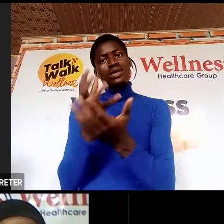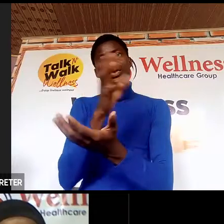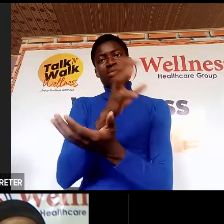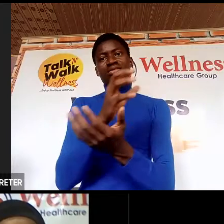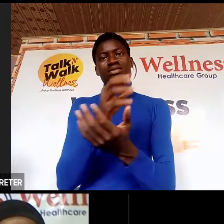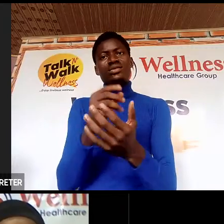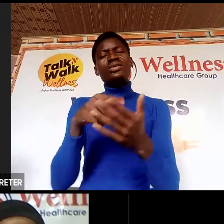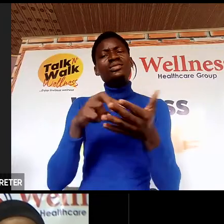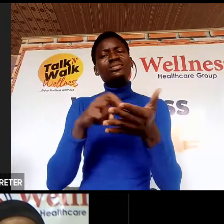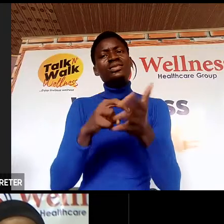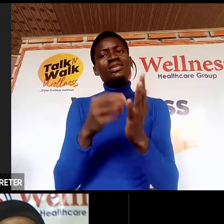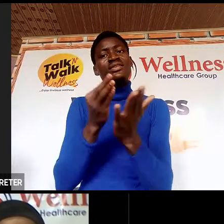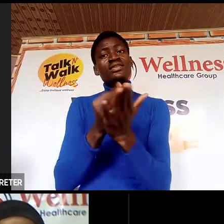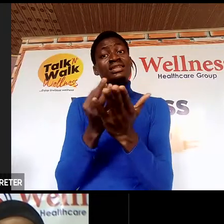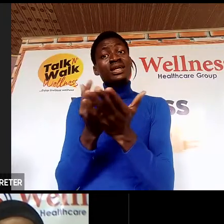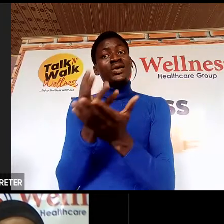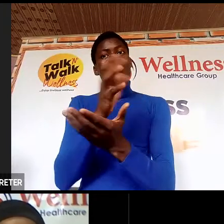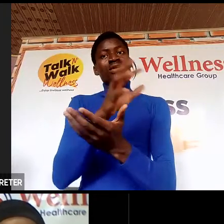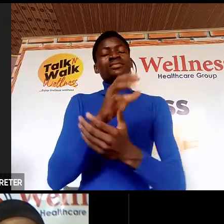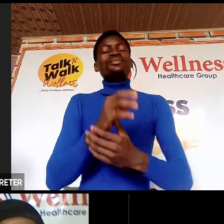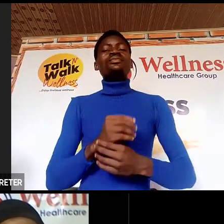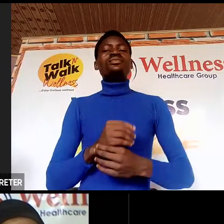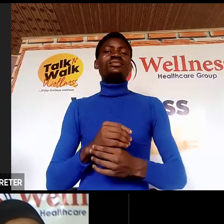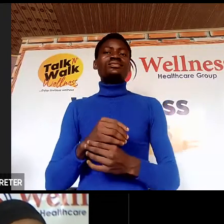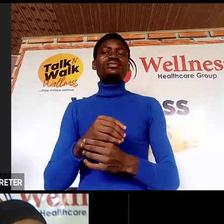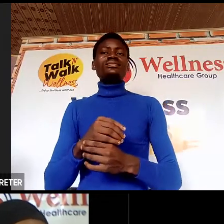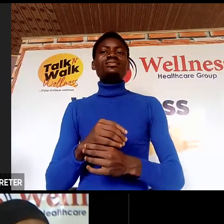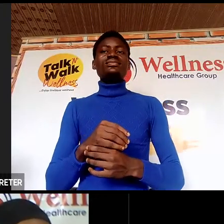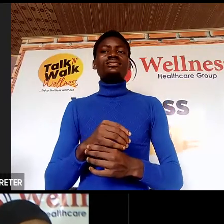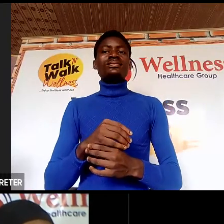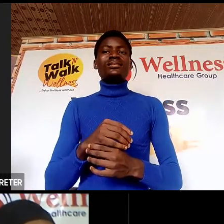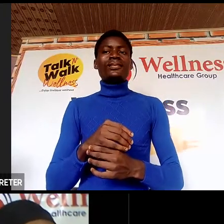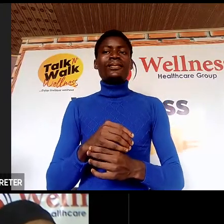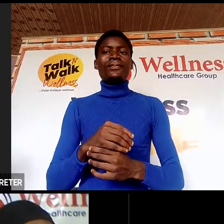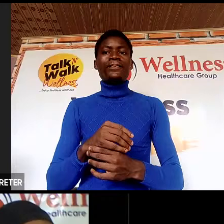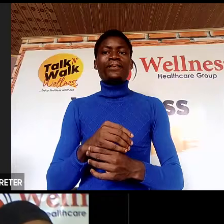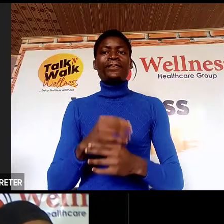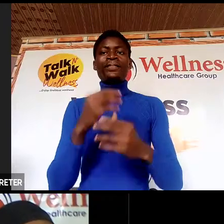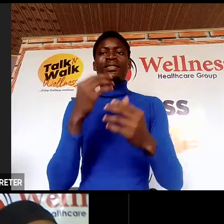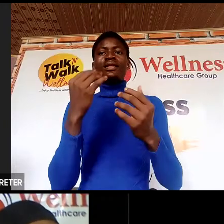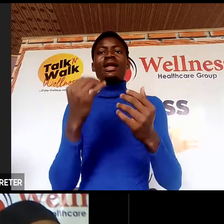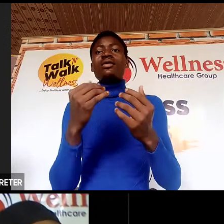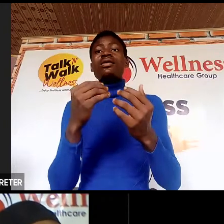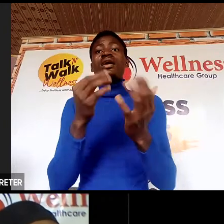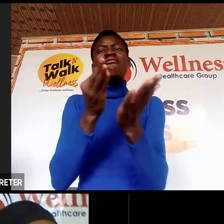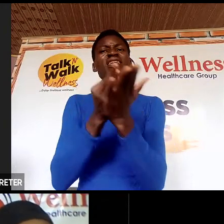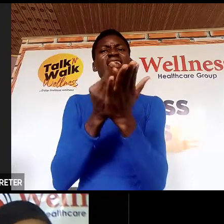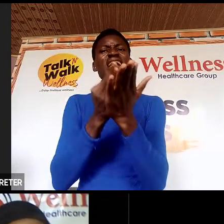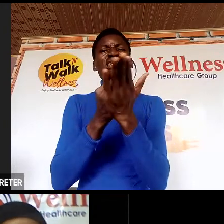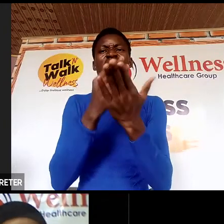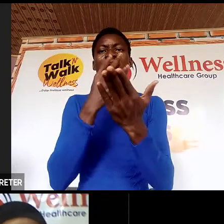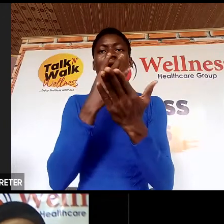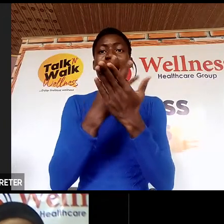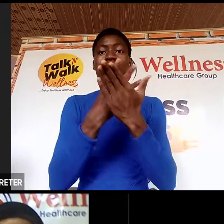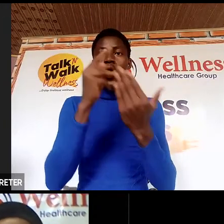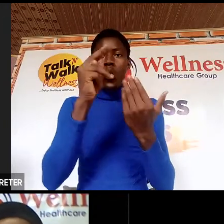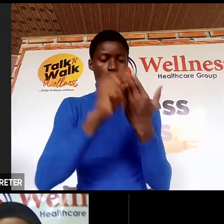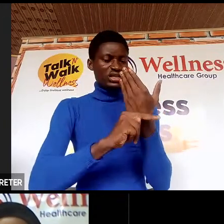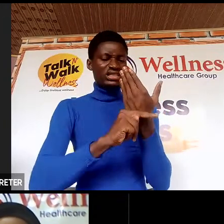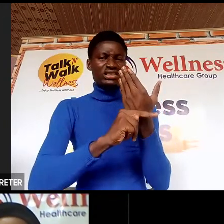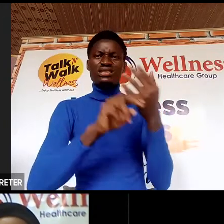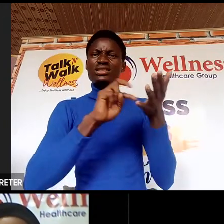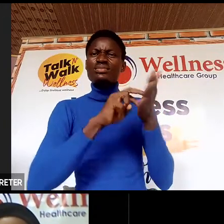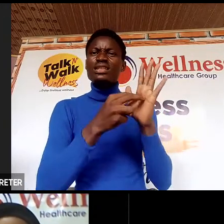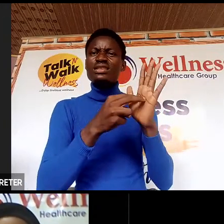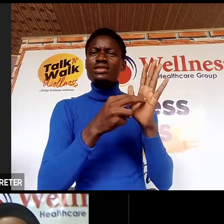Thank you very much, Anita. So, when I'm talking about financial wellness, I'll actually take it from two perspectives. One is